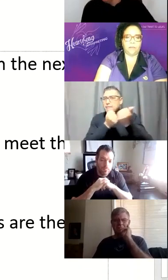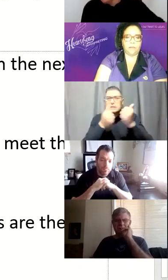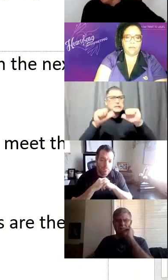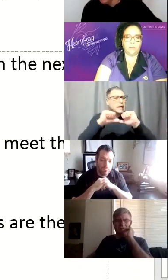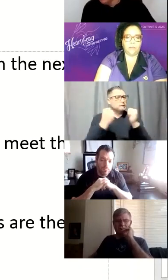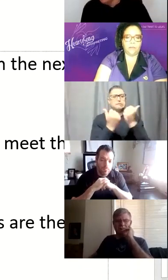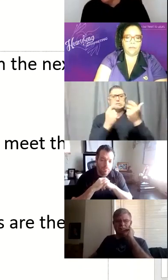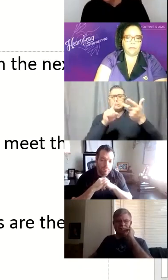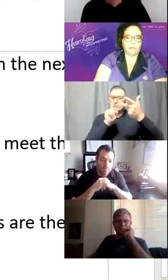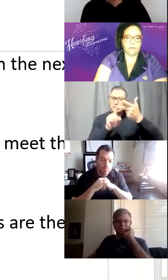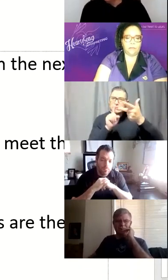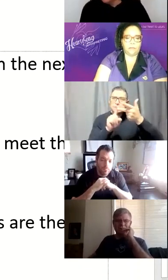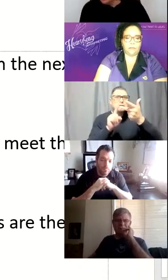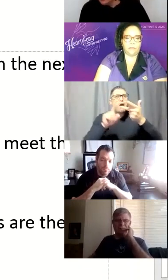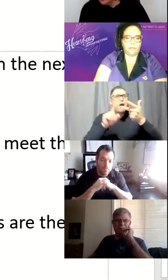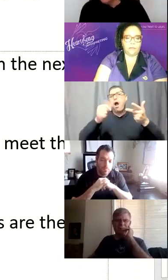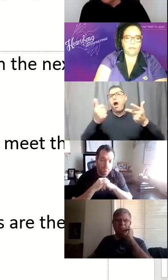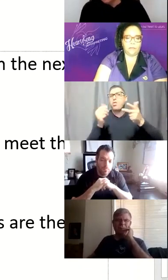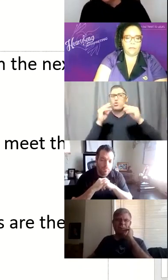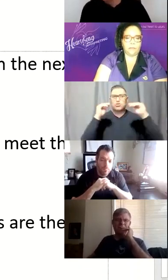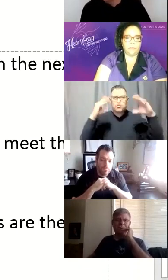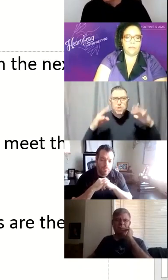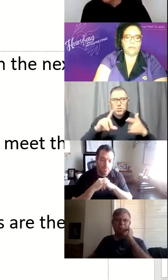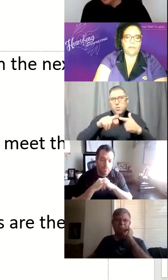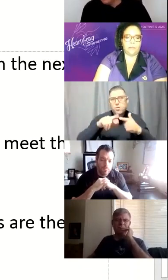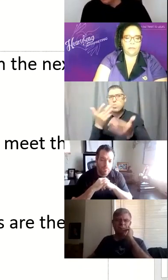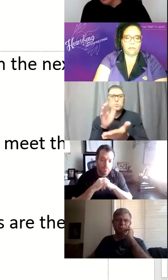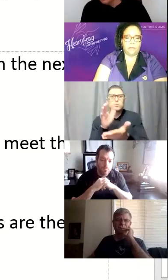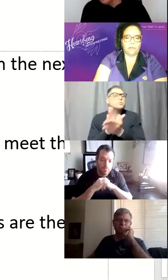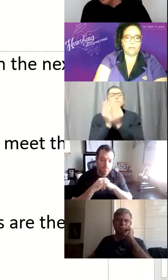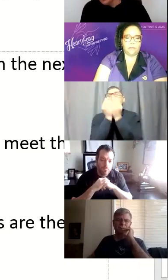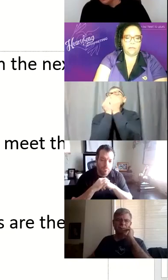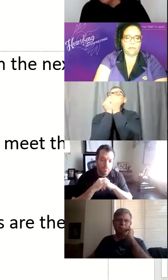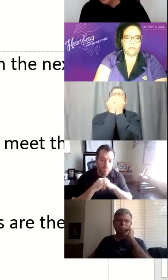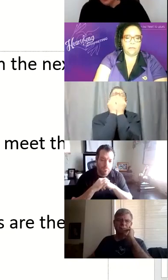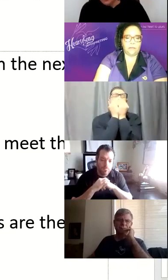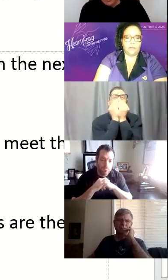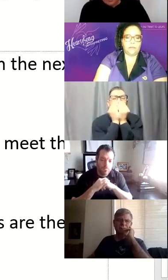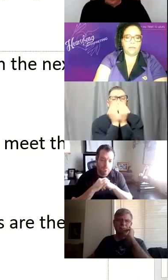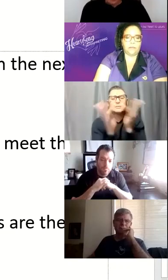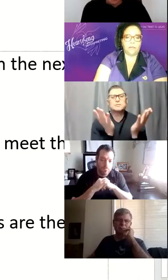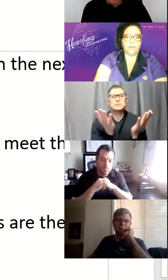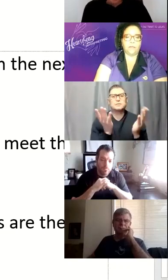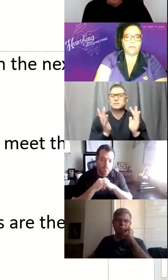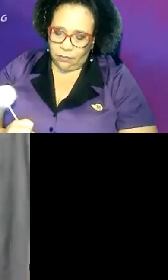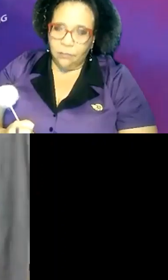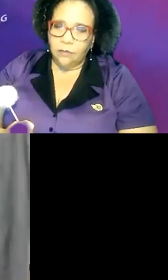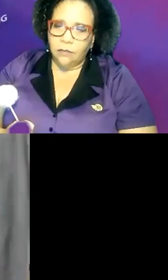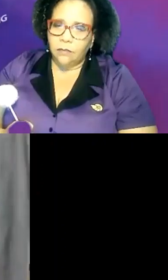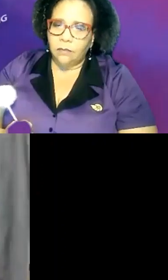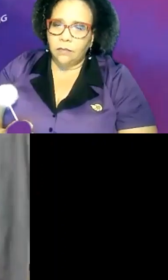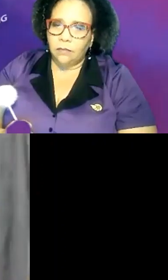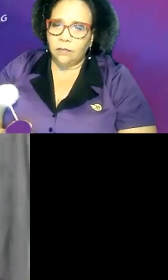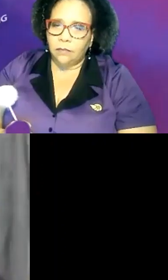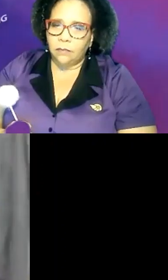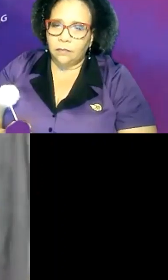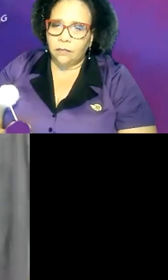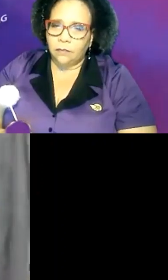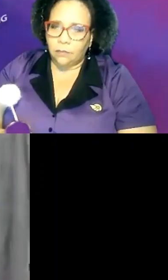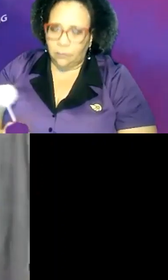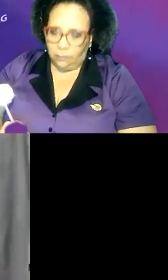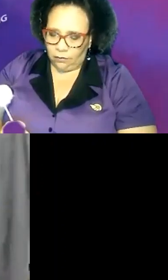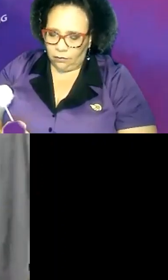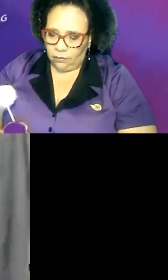agency, whether it's going to be from another instructor from another school, I would like for you to keep in touch with me. Please,